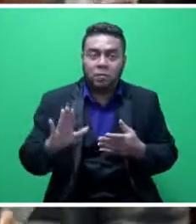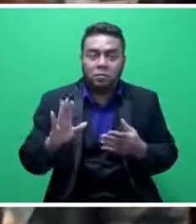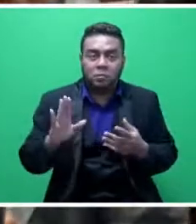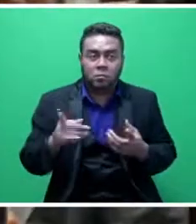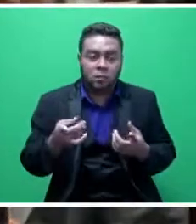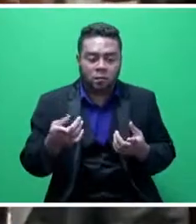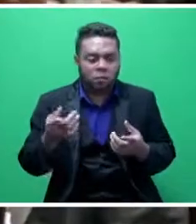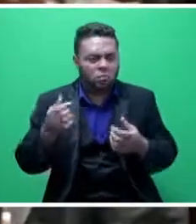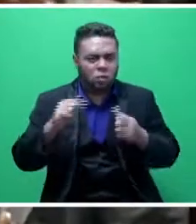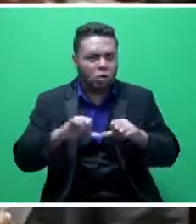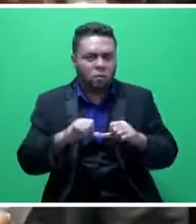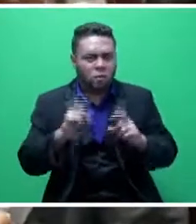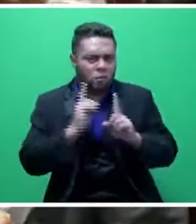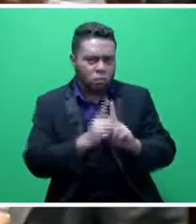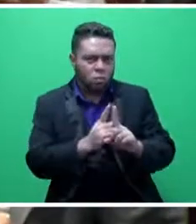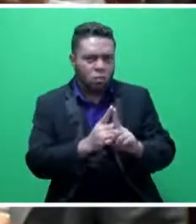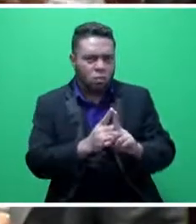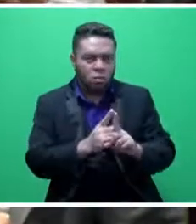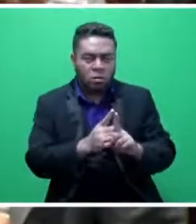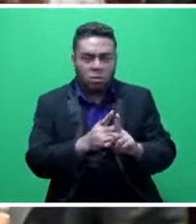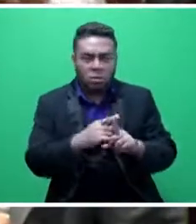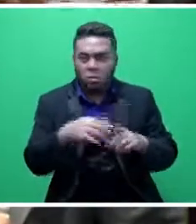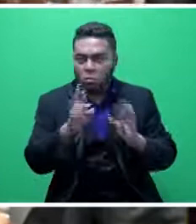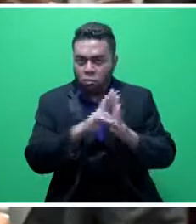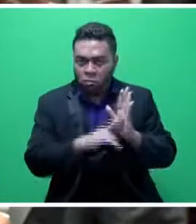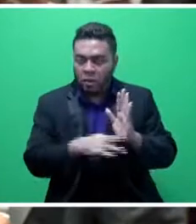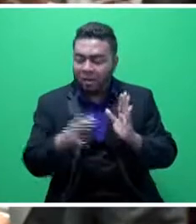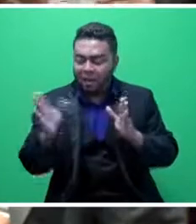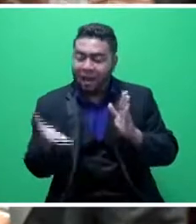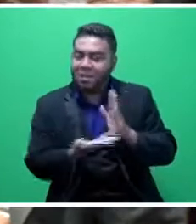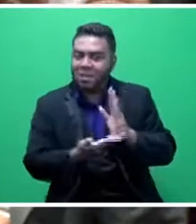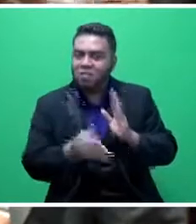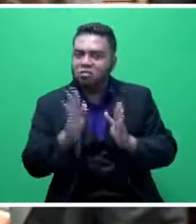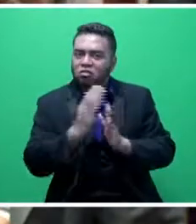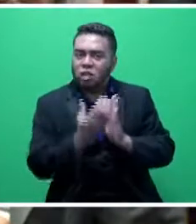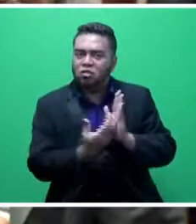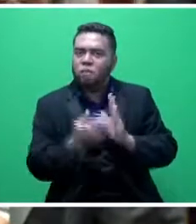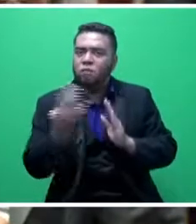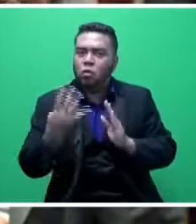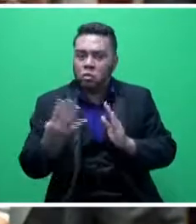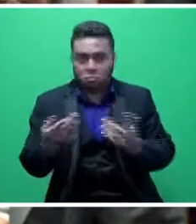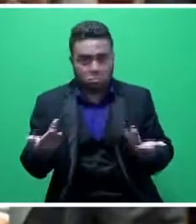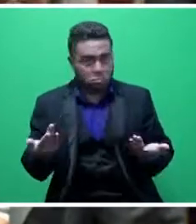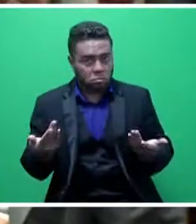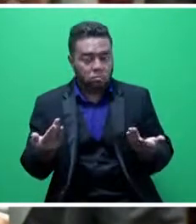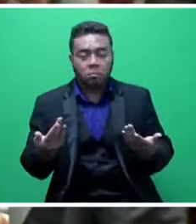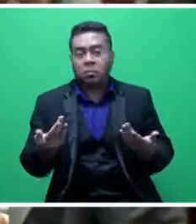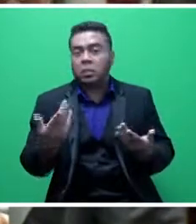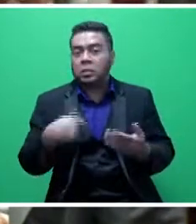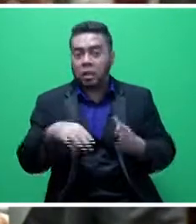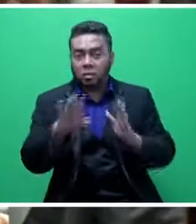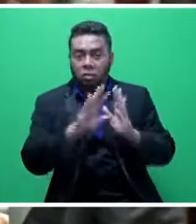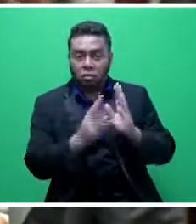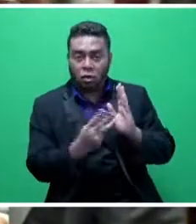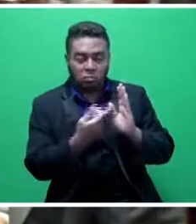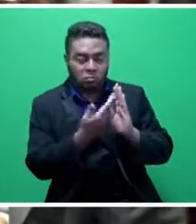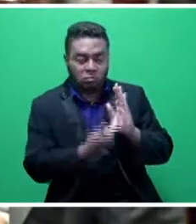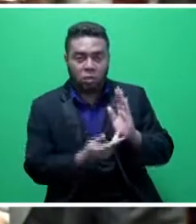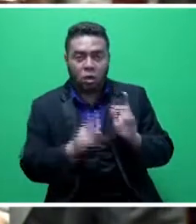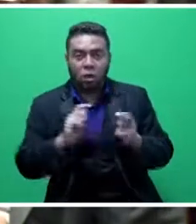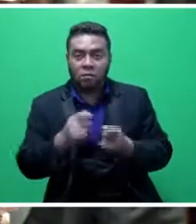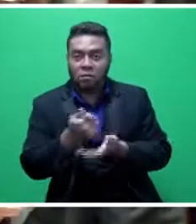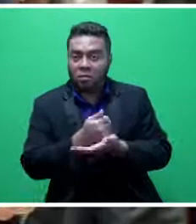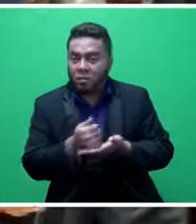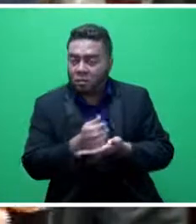to comply with any of the arrival procedures specified in Section 14. The third amendment of the Act simply corrects cross-referencing errors